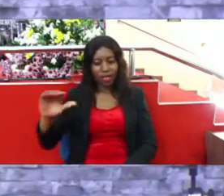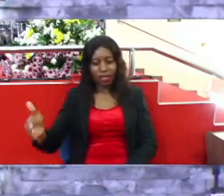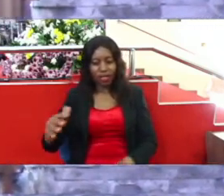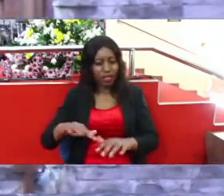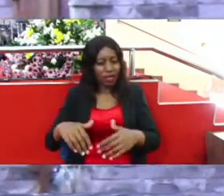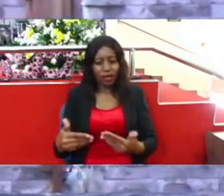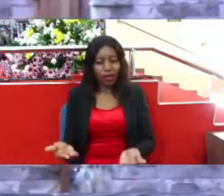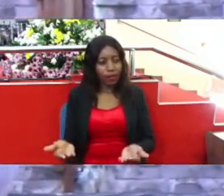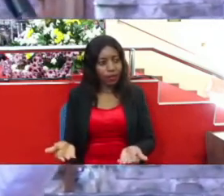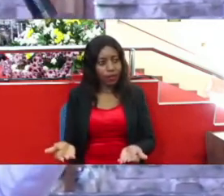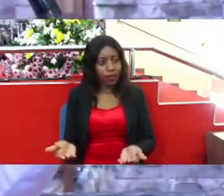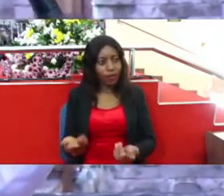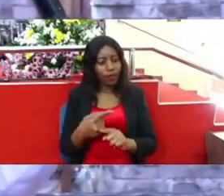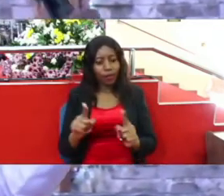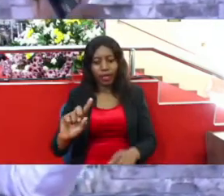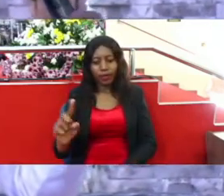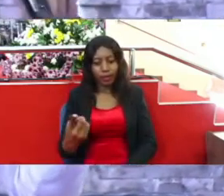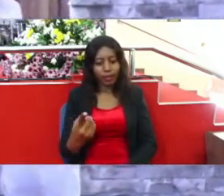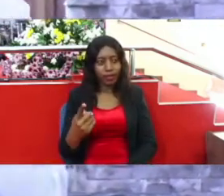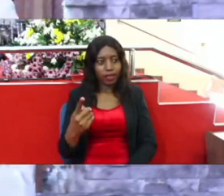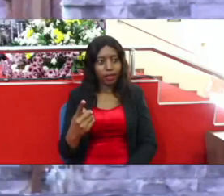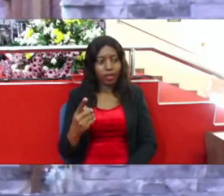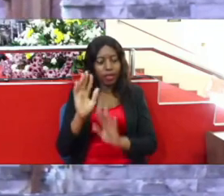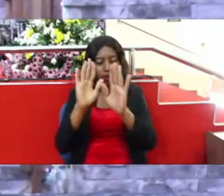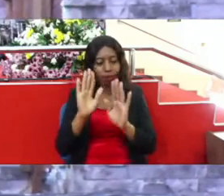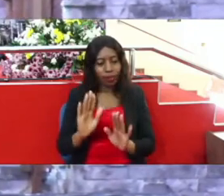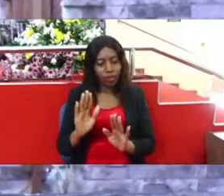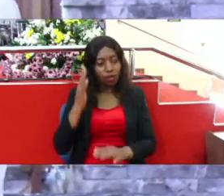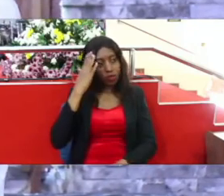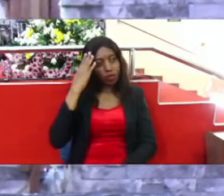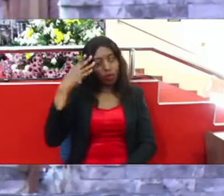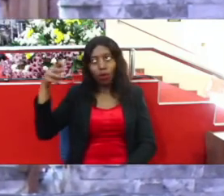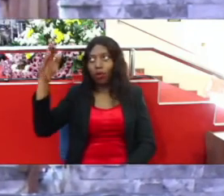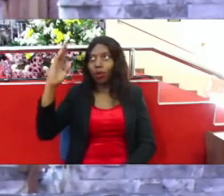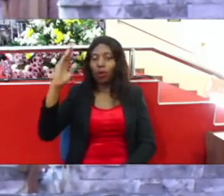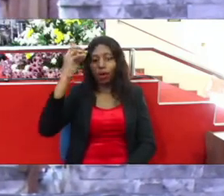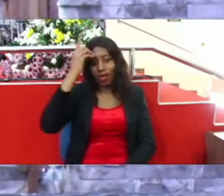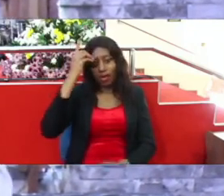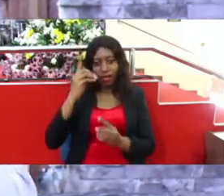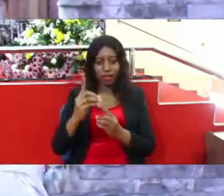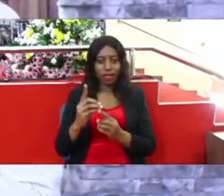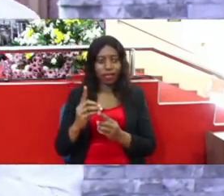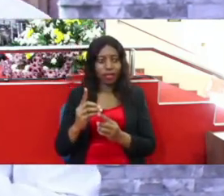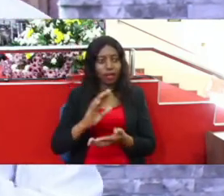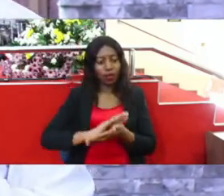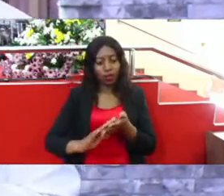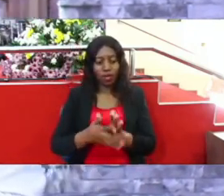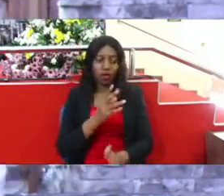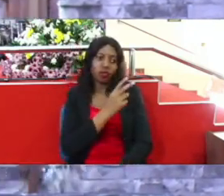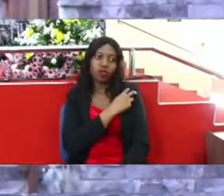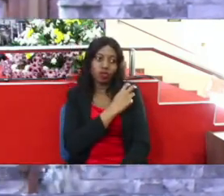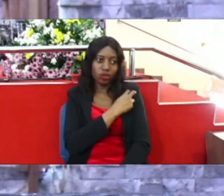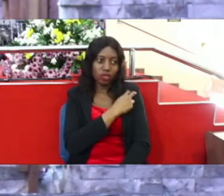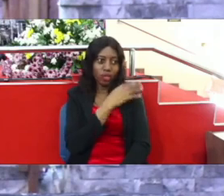Nineveh. But I want us to understand that God decided in his own way without consulting. He just decided because he's sovereign. Lakini nataka tujue kwamba Mungu aliamua